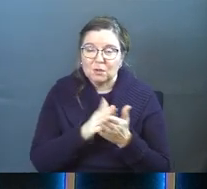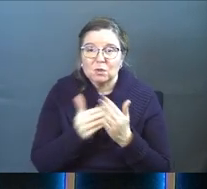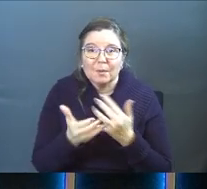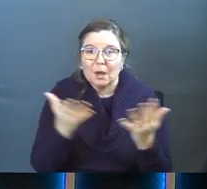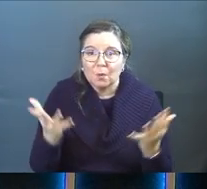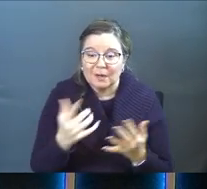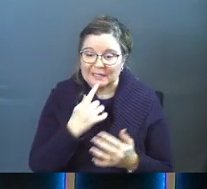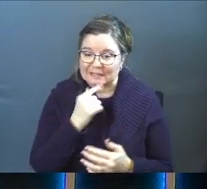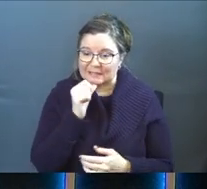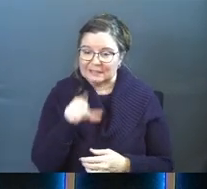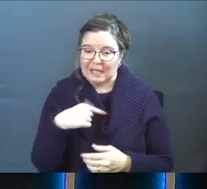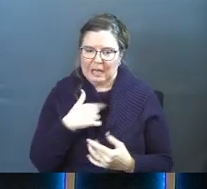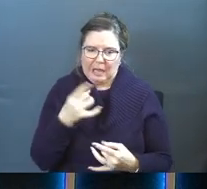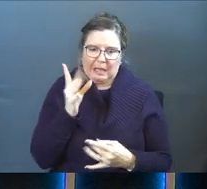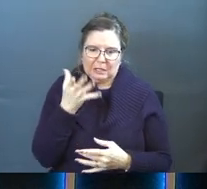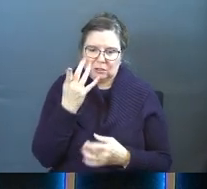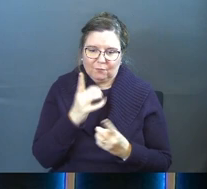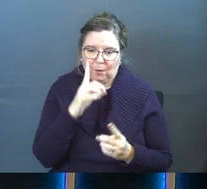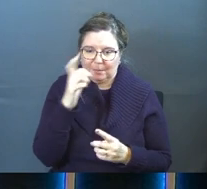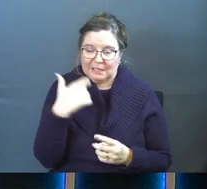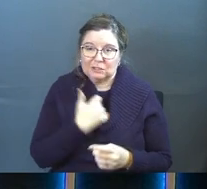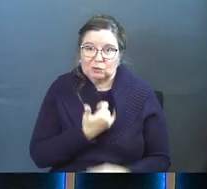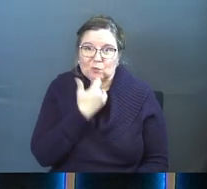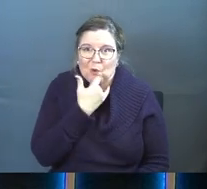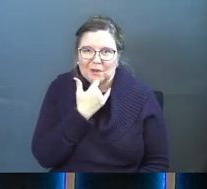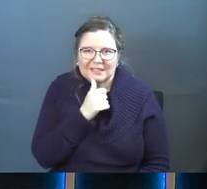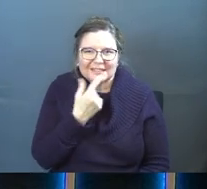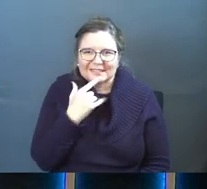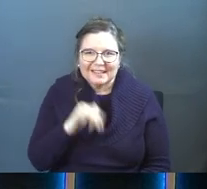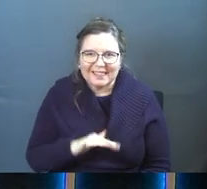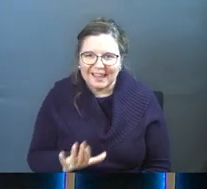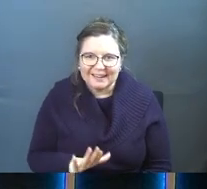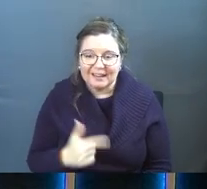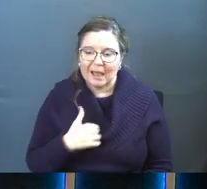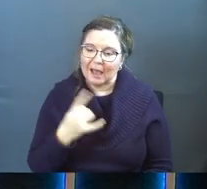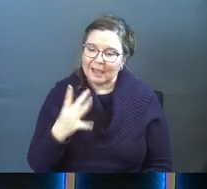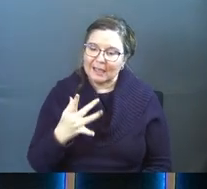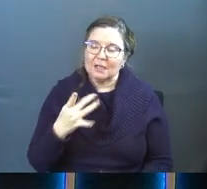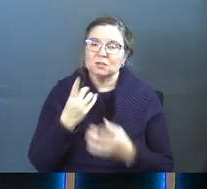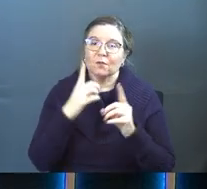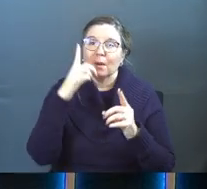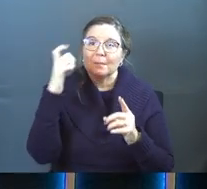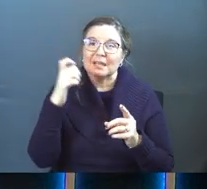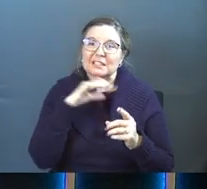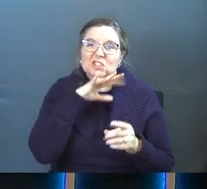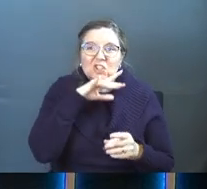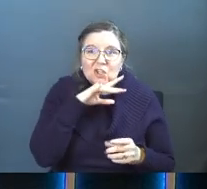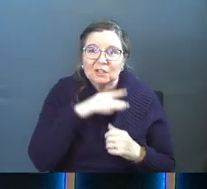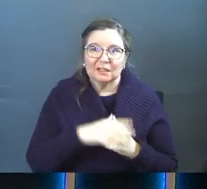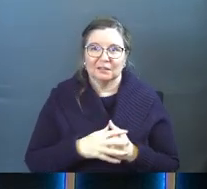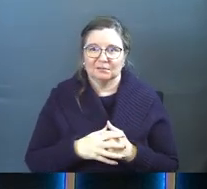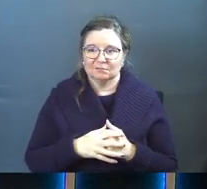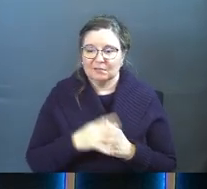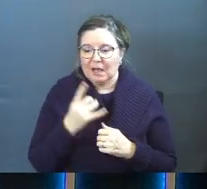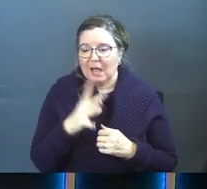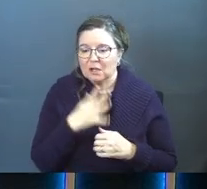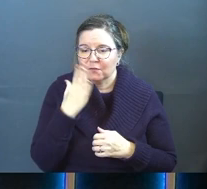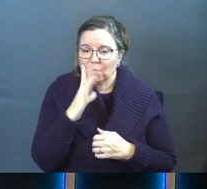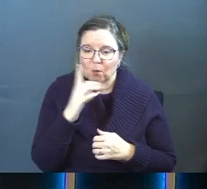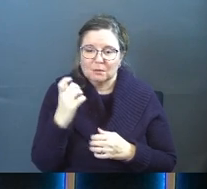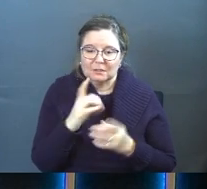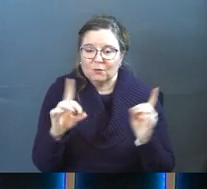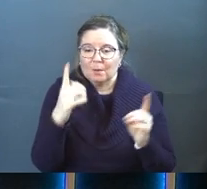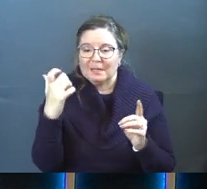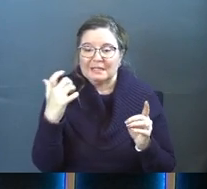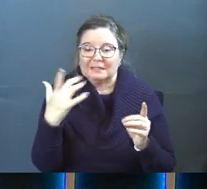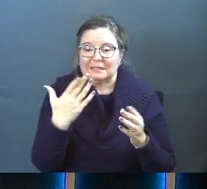into it. He doesn't just say, I hate divorce because it's wrong. I hate divorce because it's dirty. I hate divorce